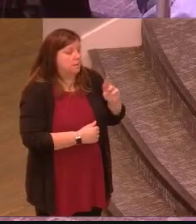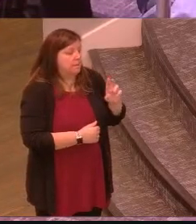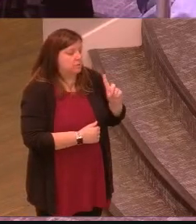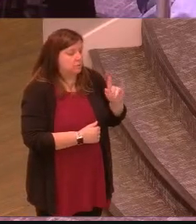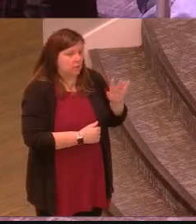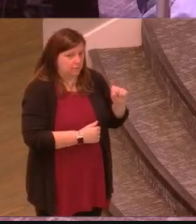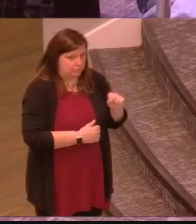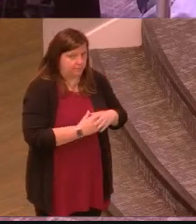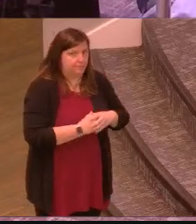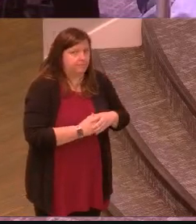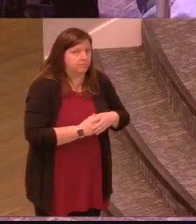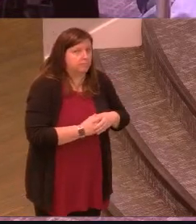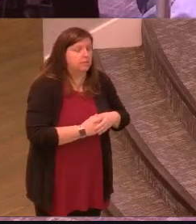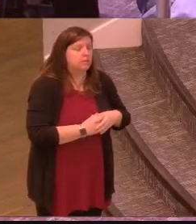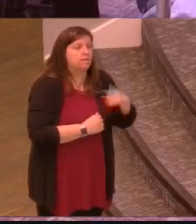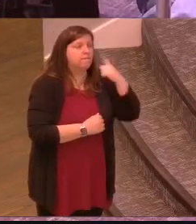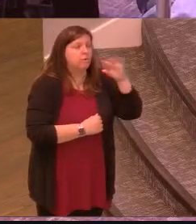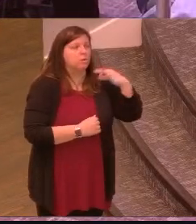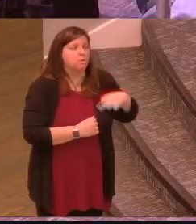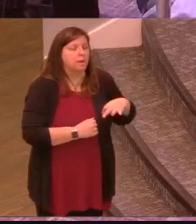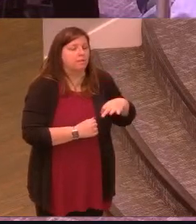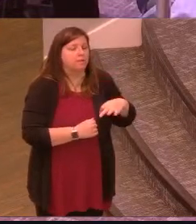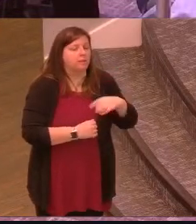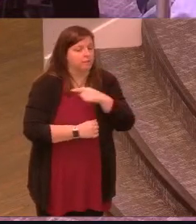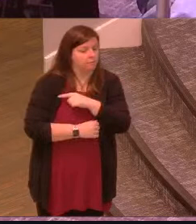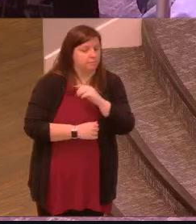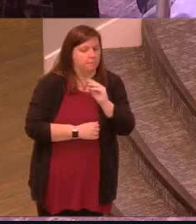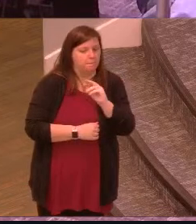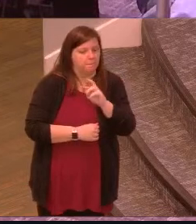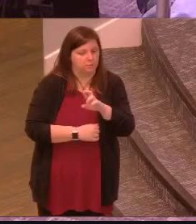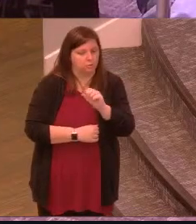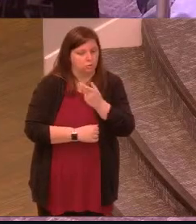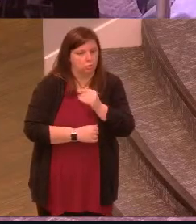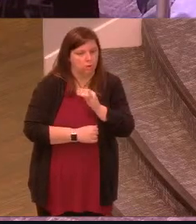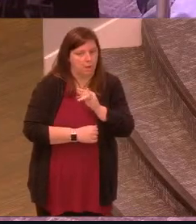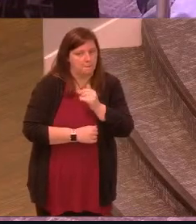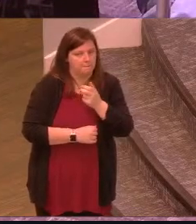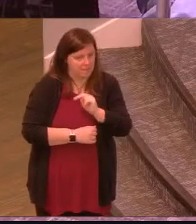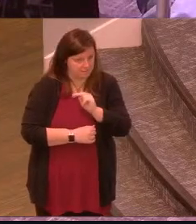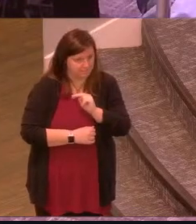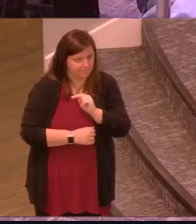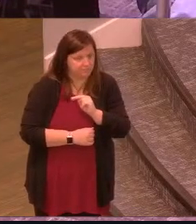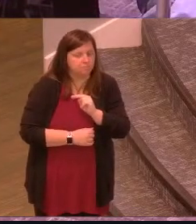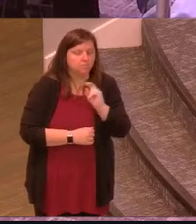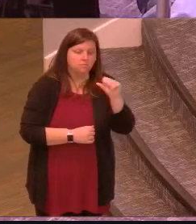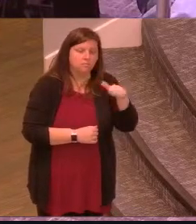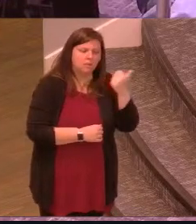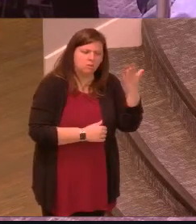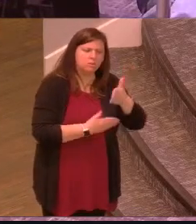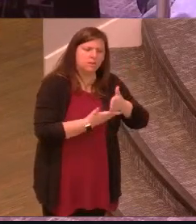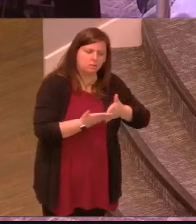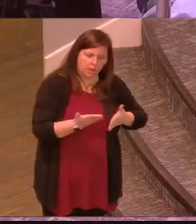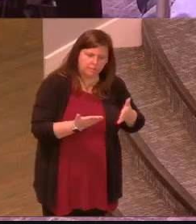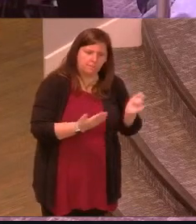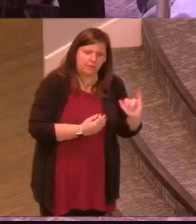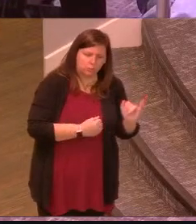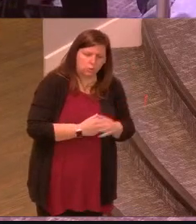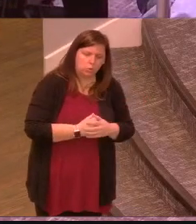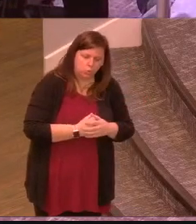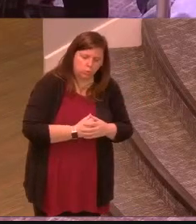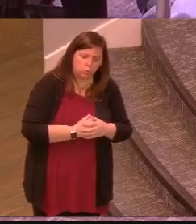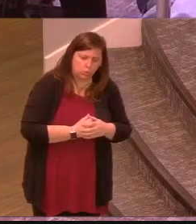This is for the benefit of Mr. Schuderman. 'Cause there's another aspect to this too, and I don't know